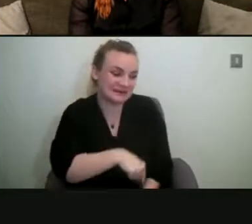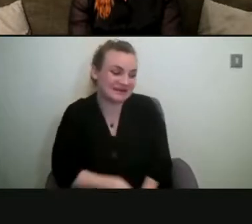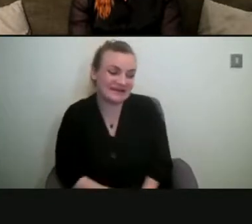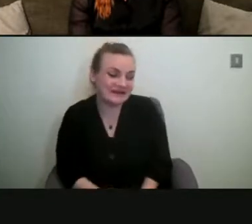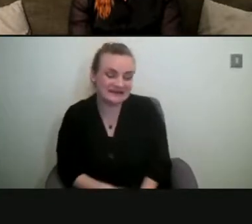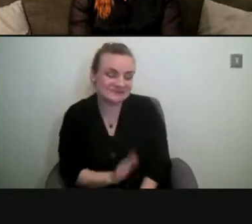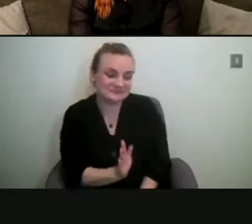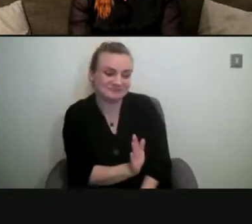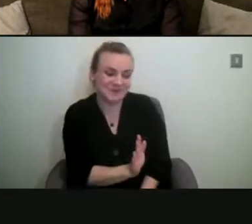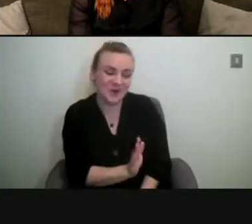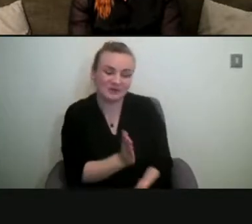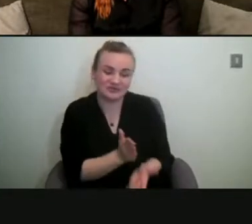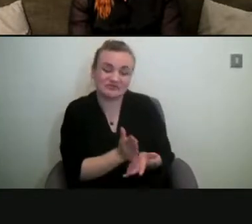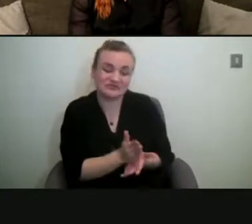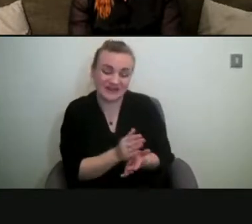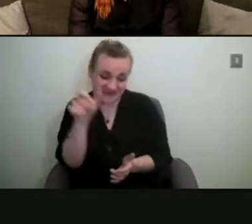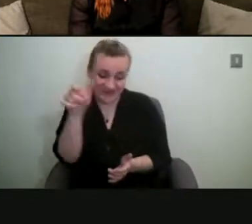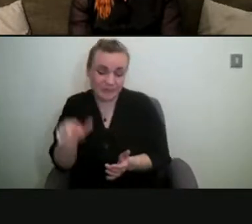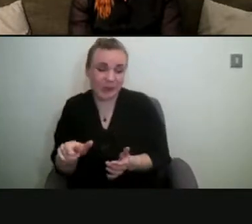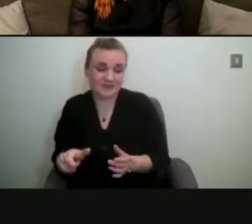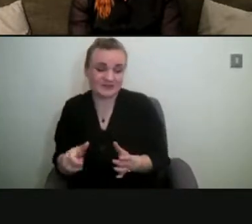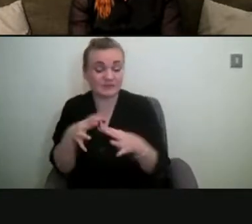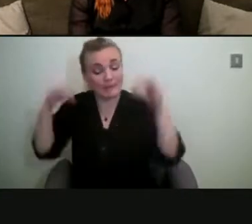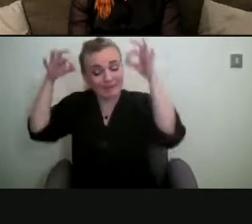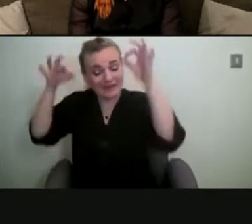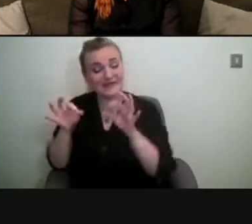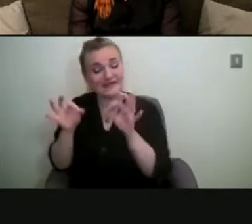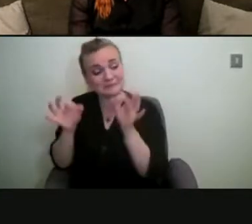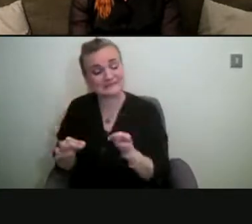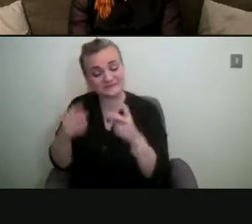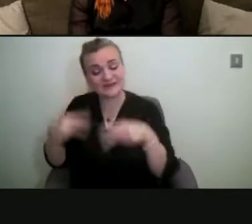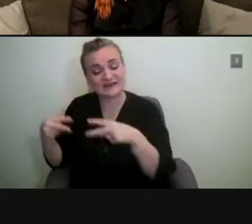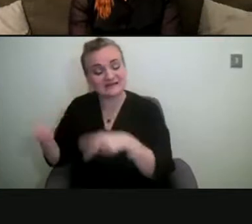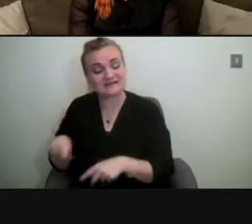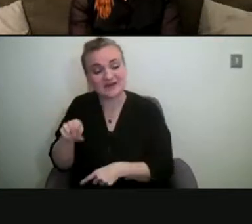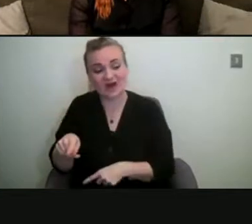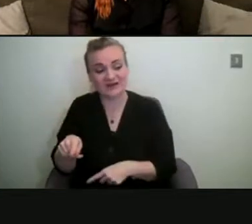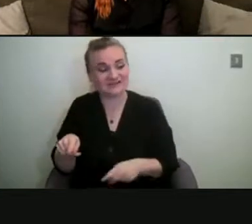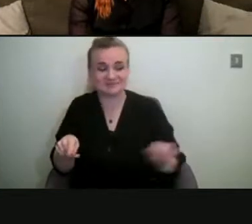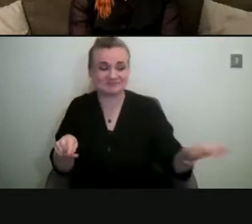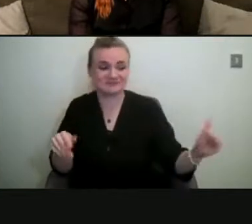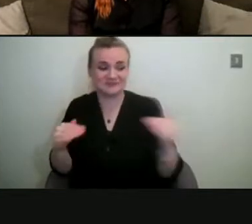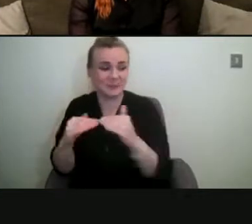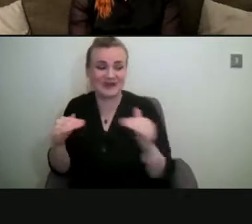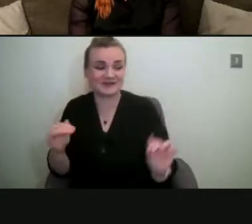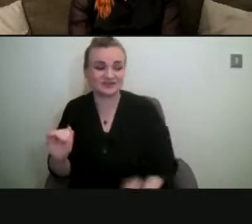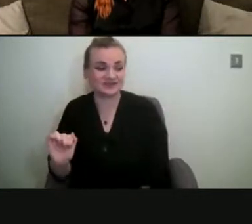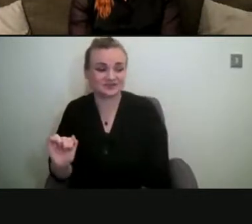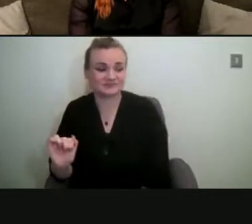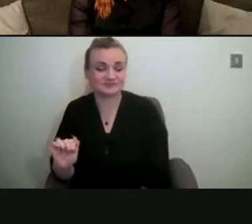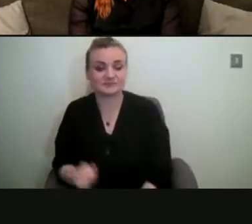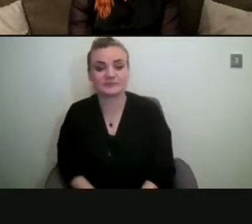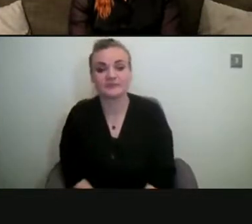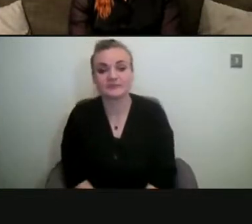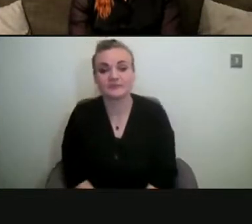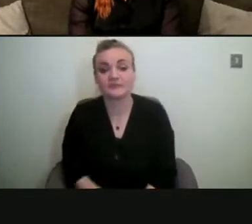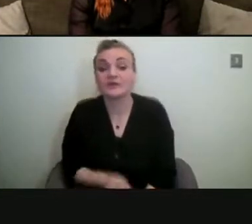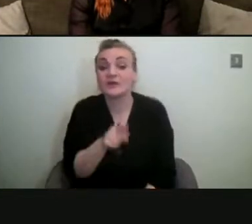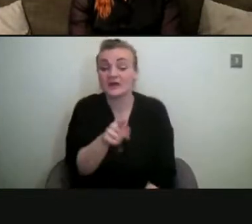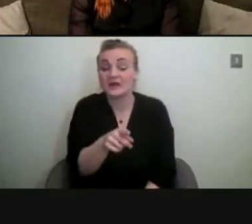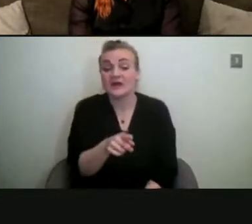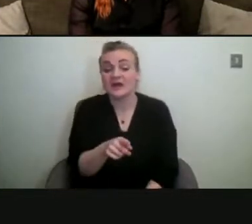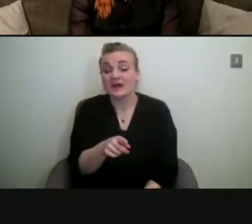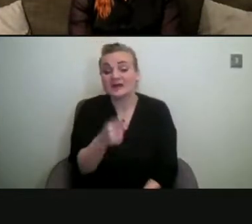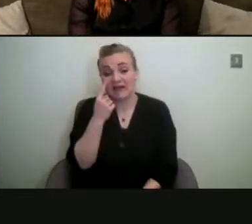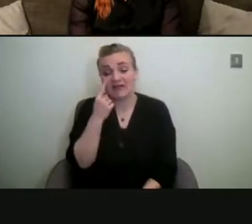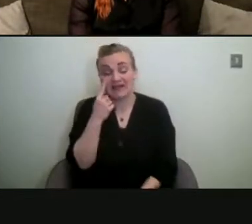I think there's this wonderful thing in ballet. Someone introduced it to me. So I've been in contact with